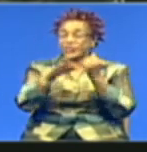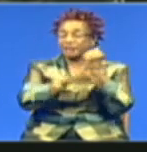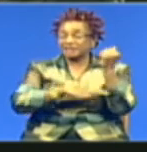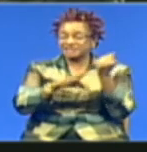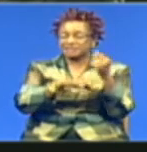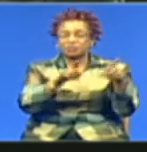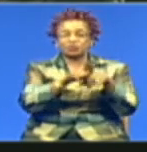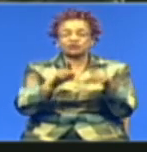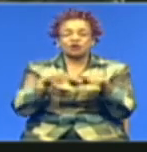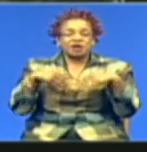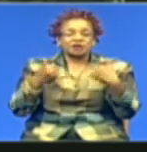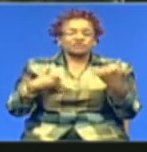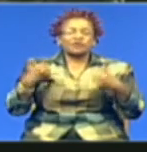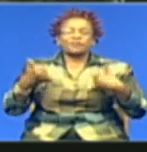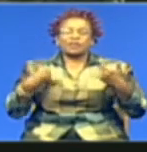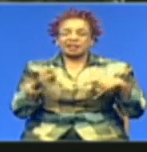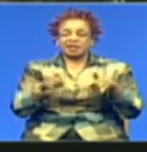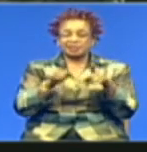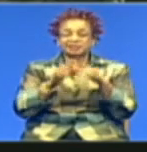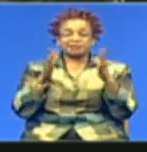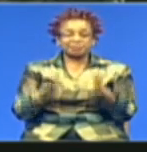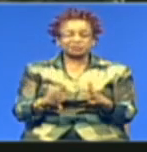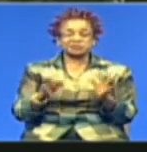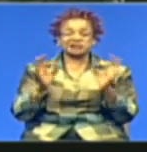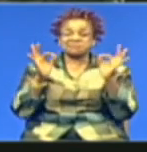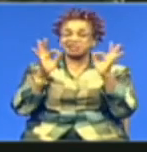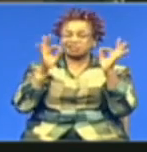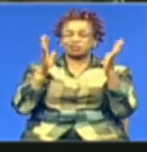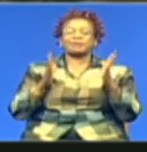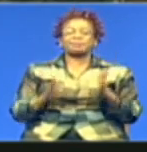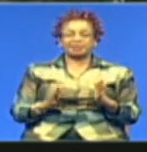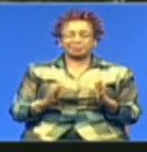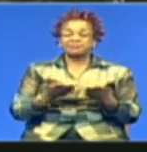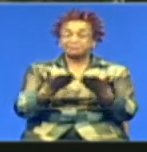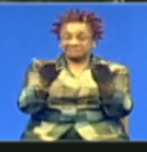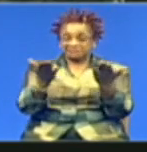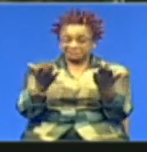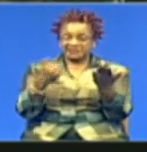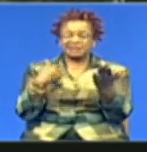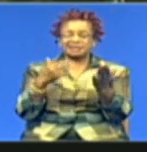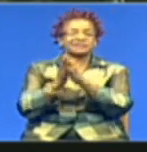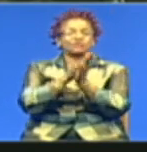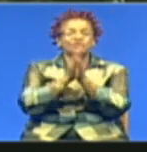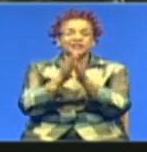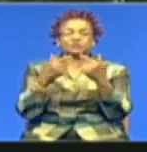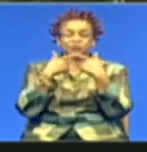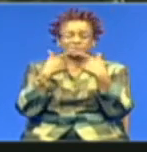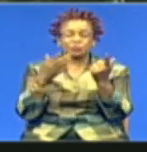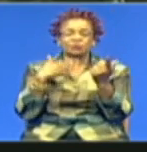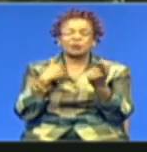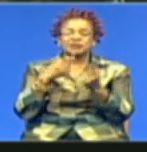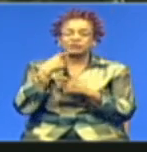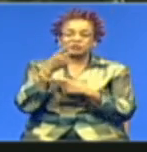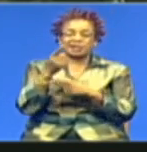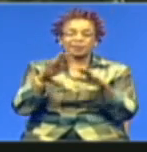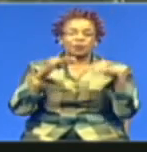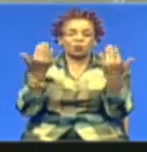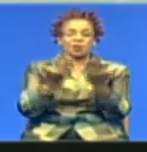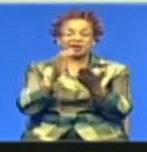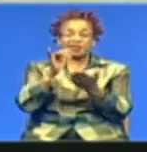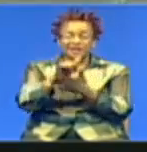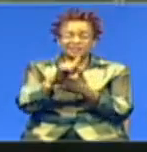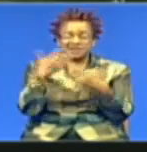how jovial he is as a person. He's an amazing human being. And we figured, you know, this guy has a story to be told that we'd like to tell the world, and that's where the idea to shoot a documentary